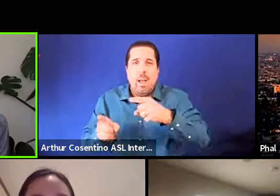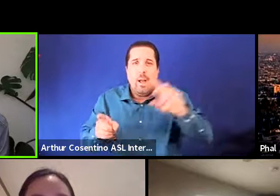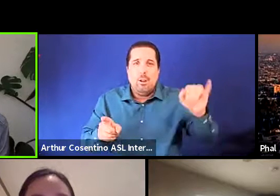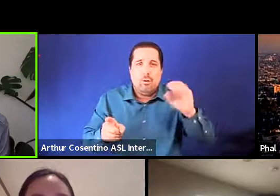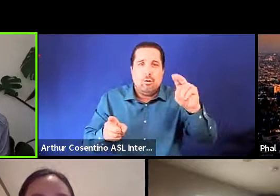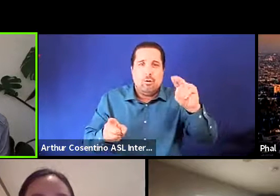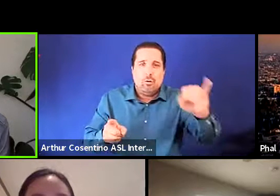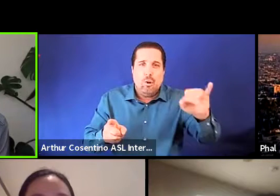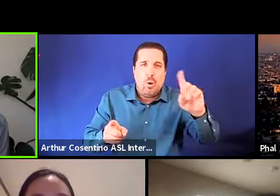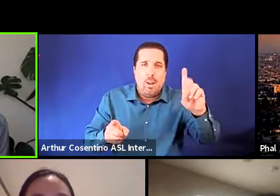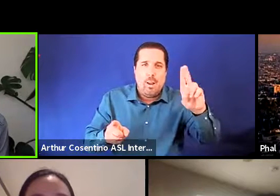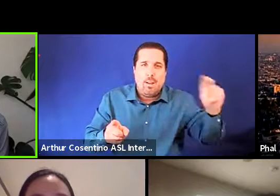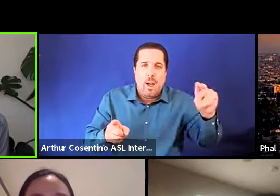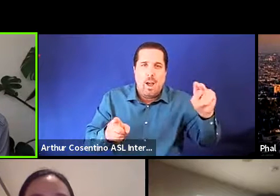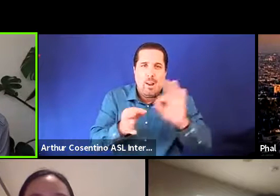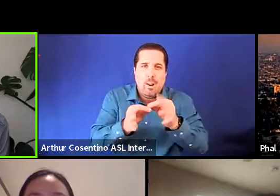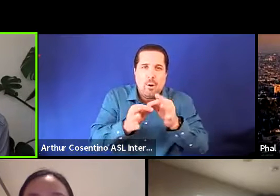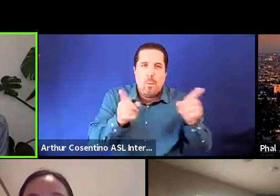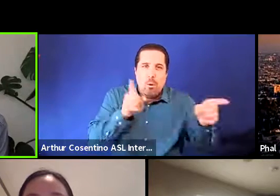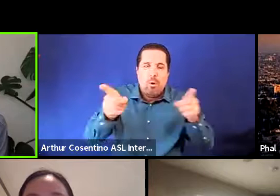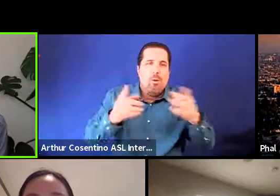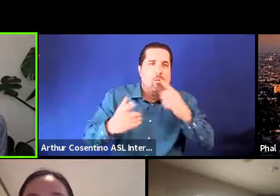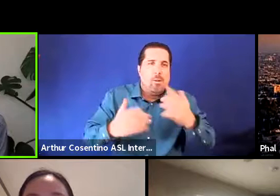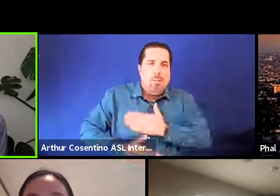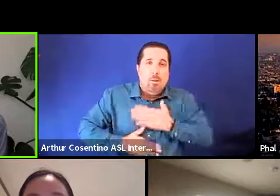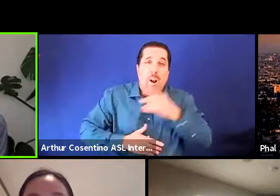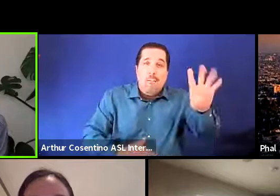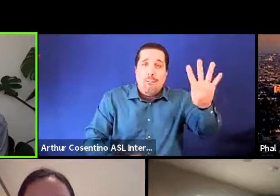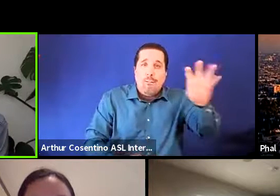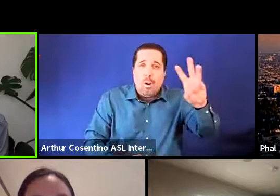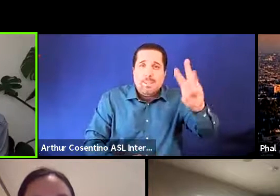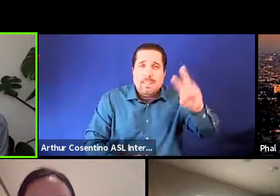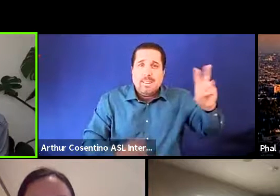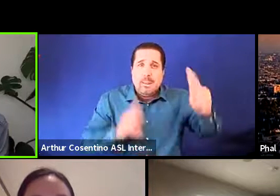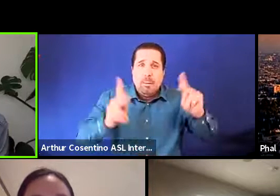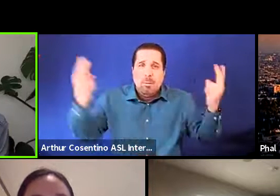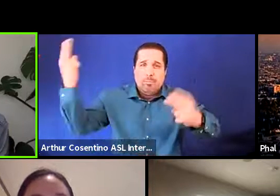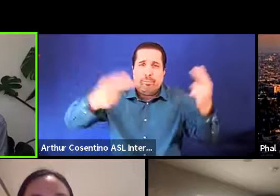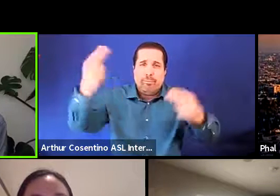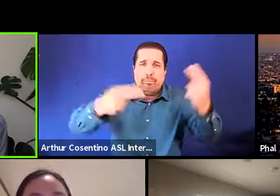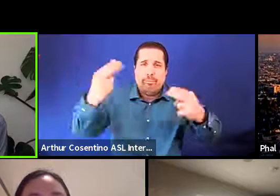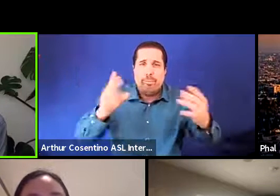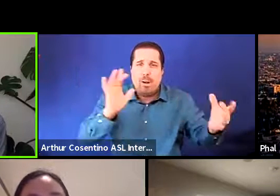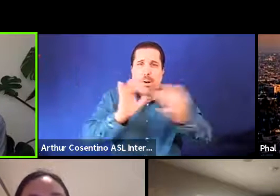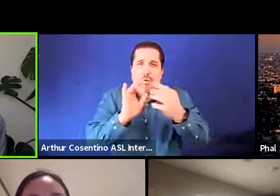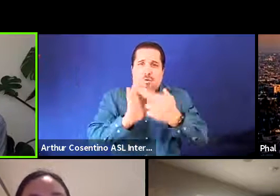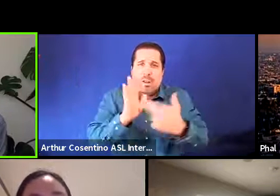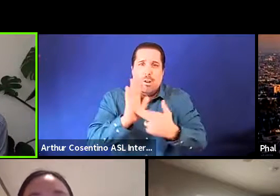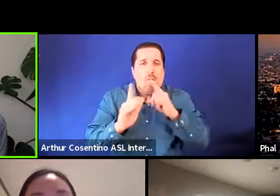So appreciations to the 466 people who registered. Please make this